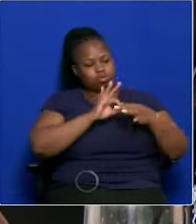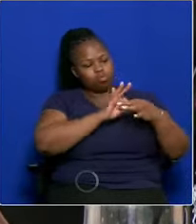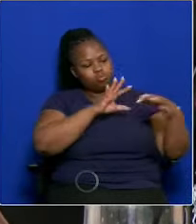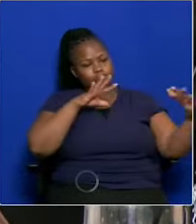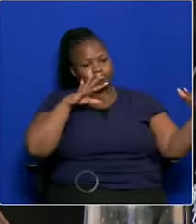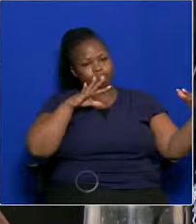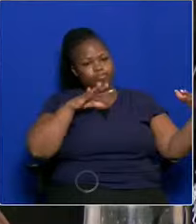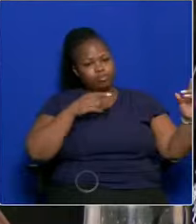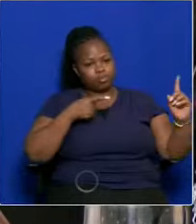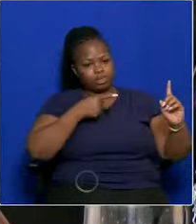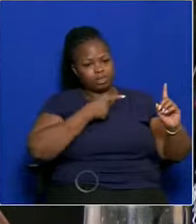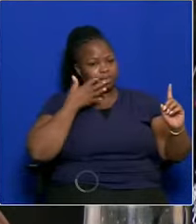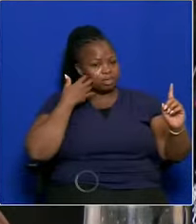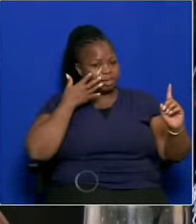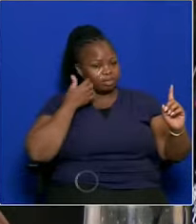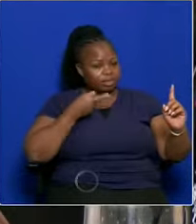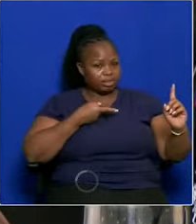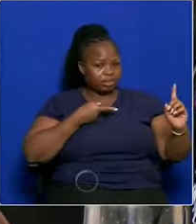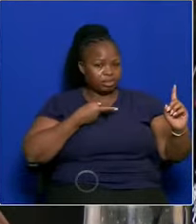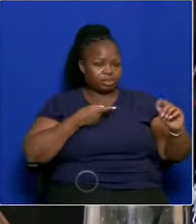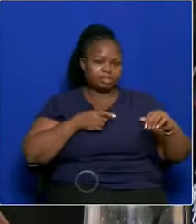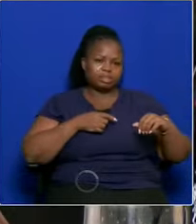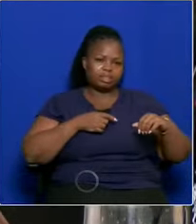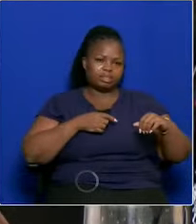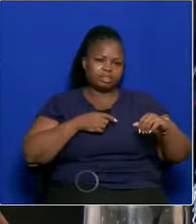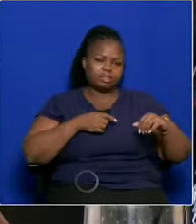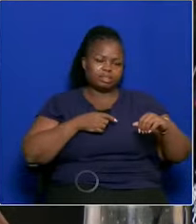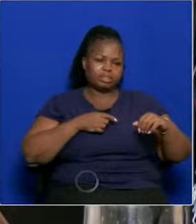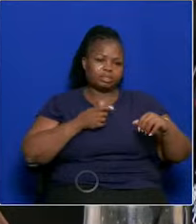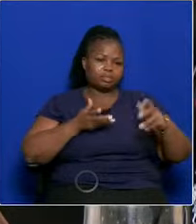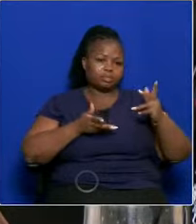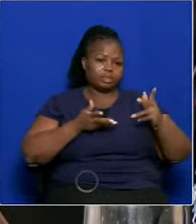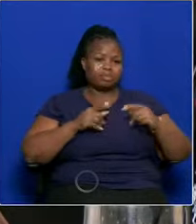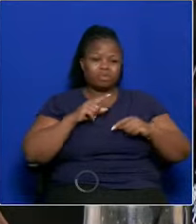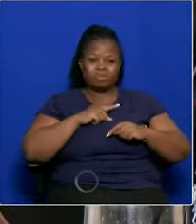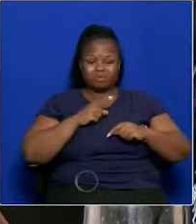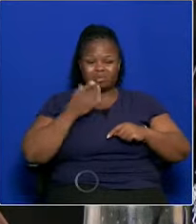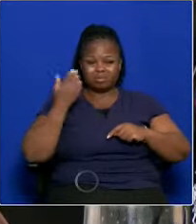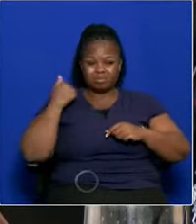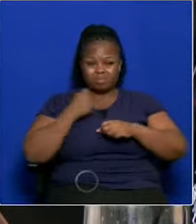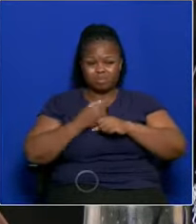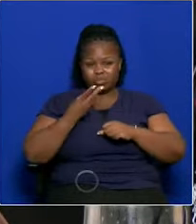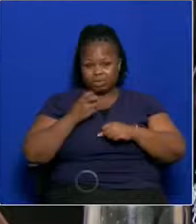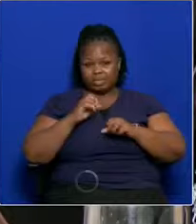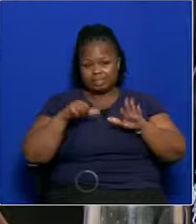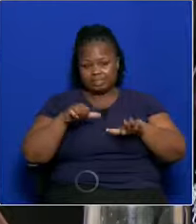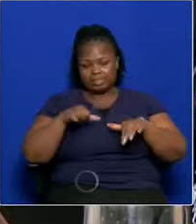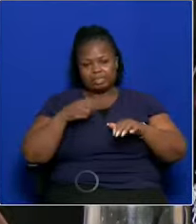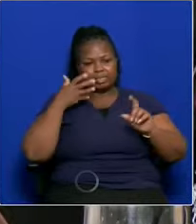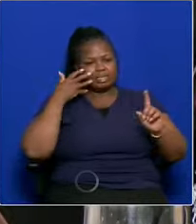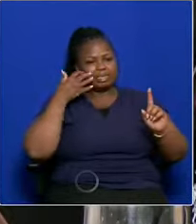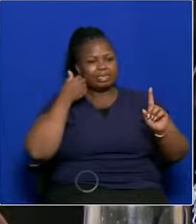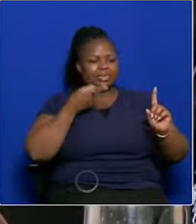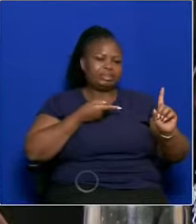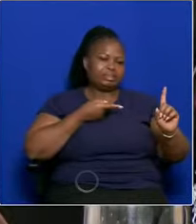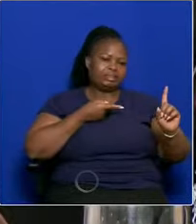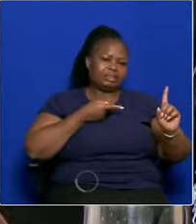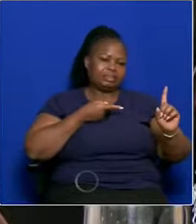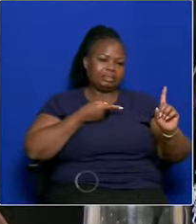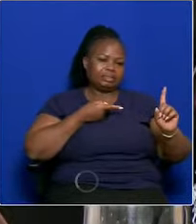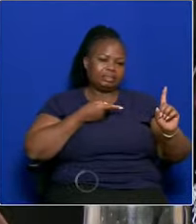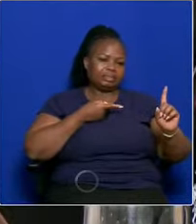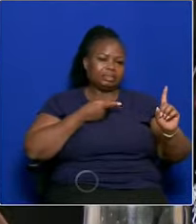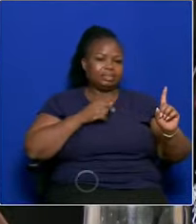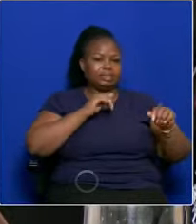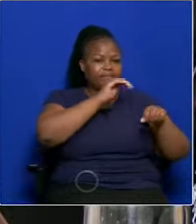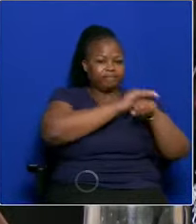Was that because in 2016, Mr. Matlala was in fact, Mr. Mbelini's friend and not